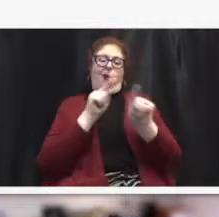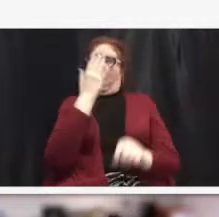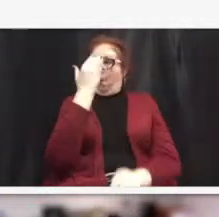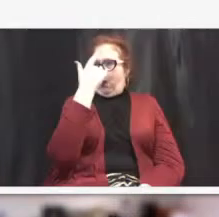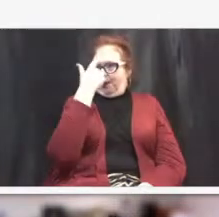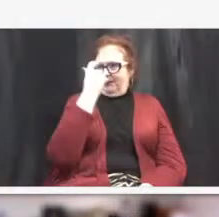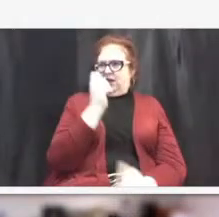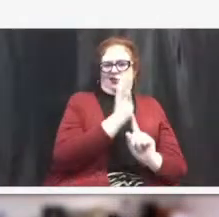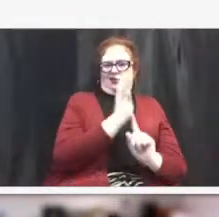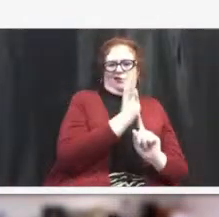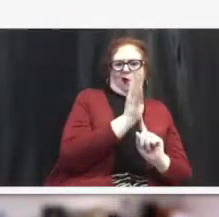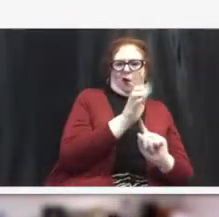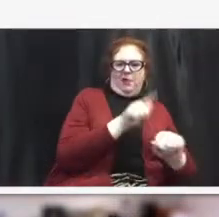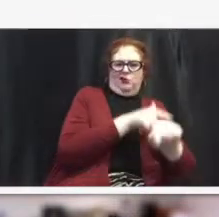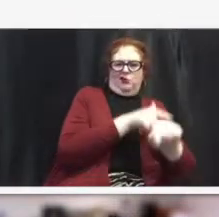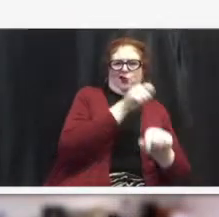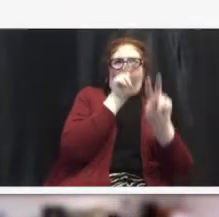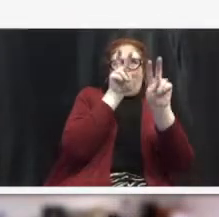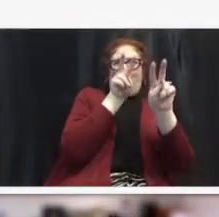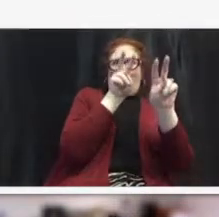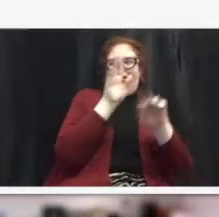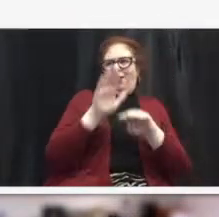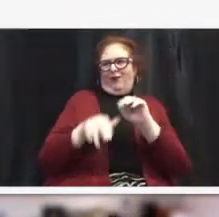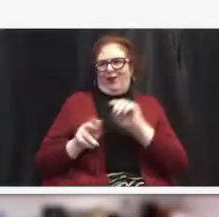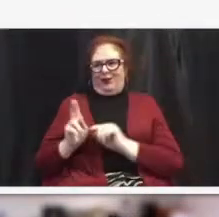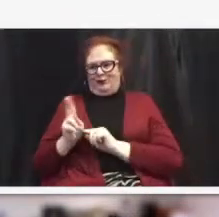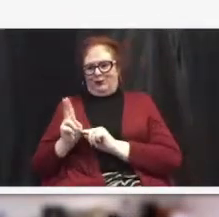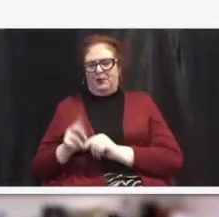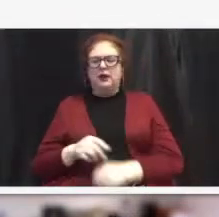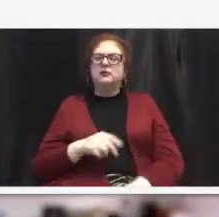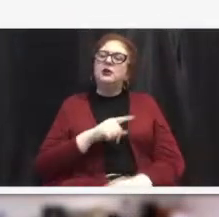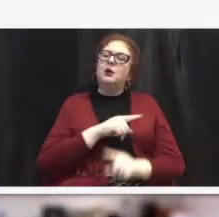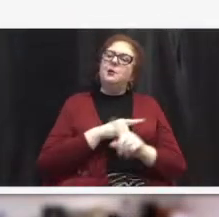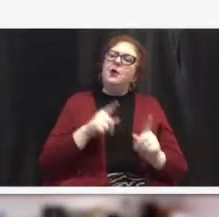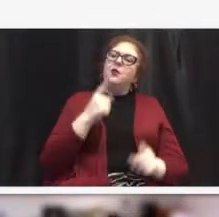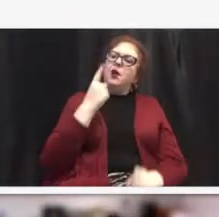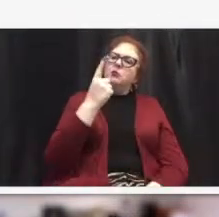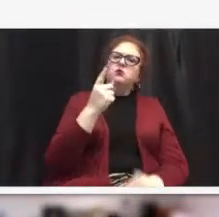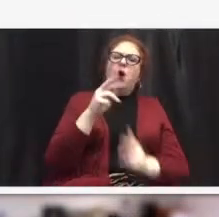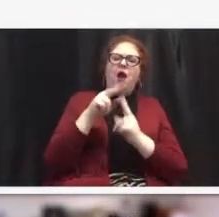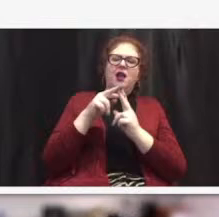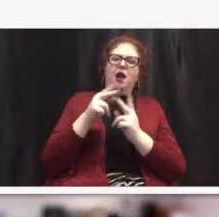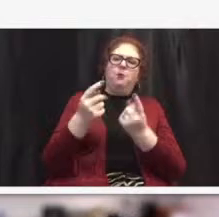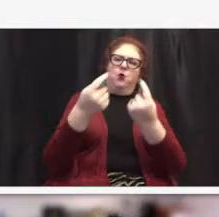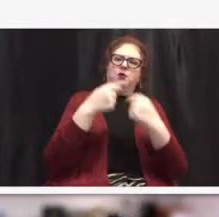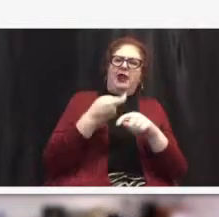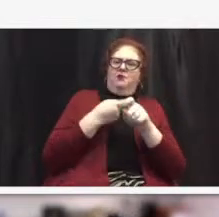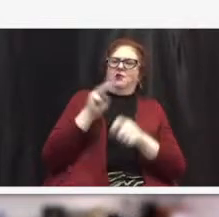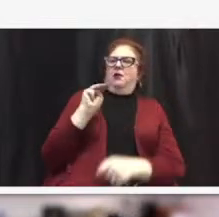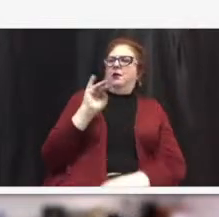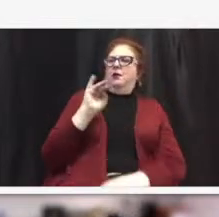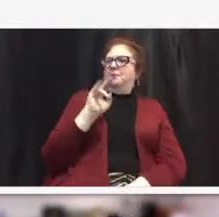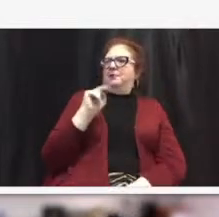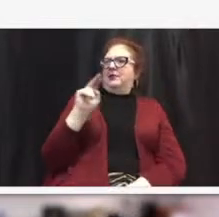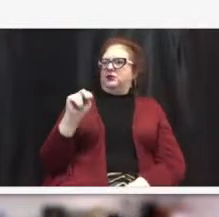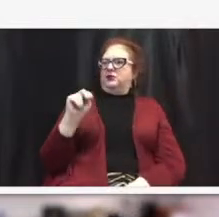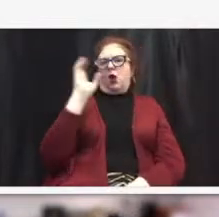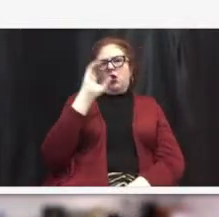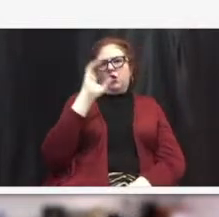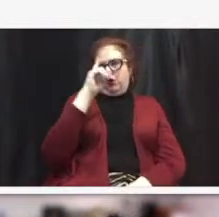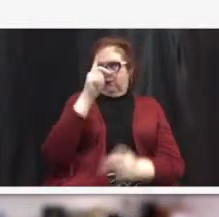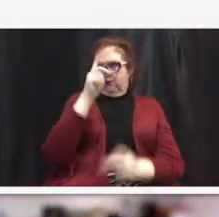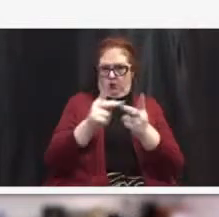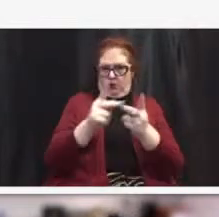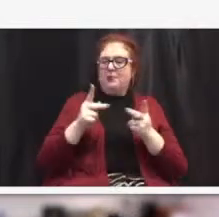couple came from Minnesota, and they were looking for a spot to watch the eclipse. Well, guess what? They had